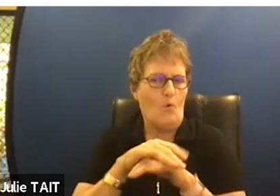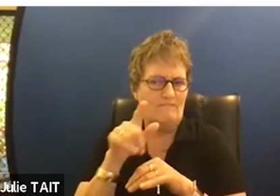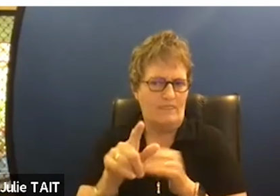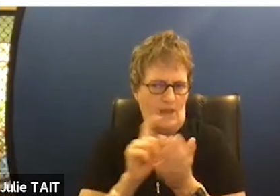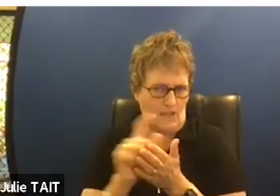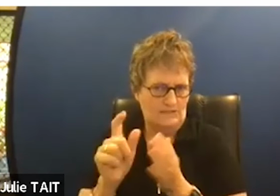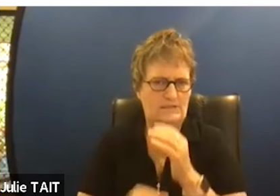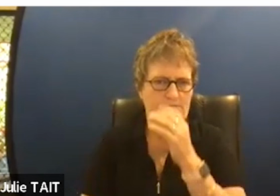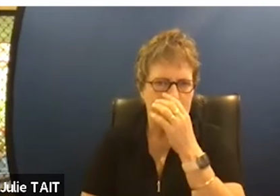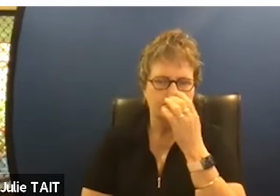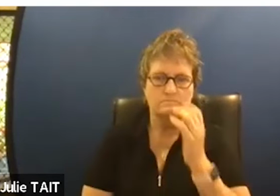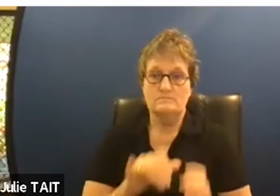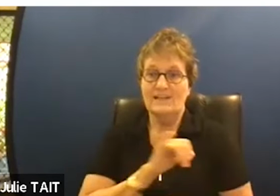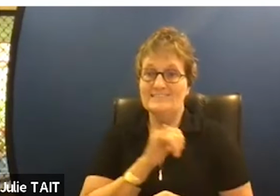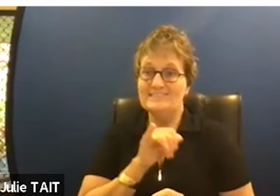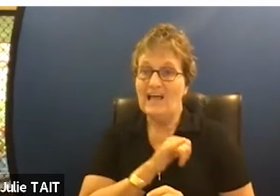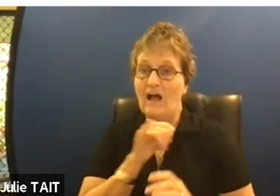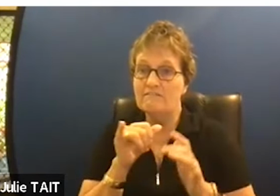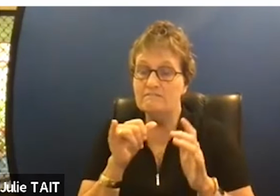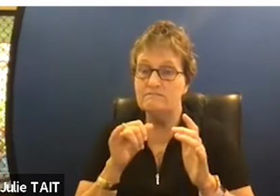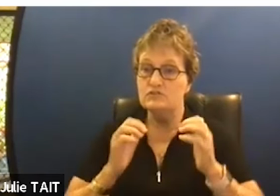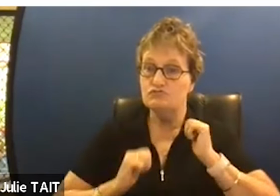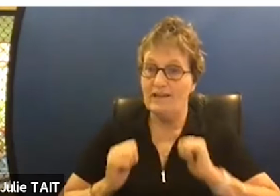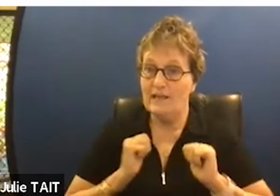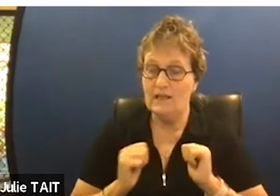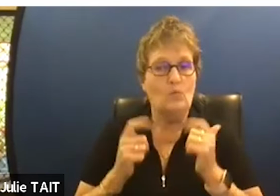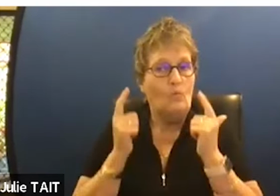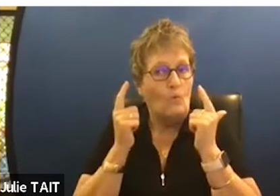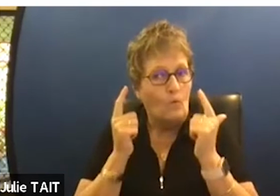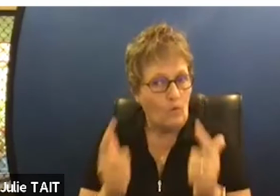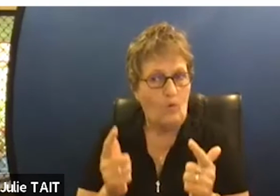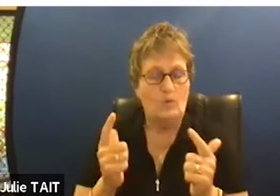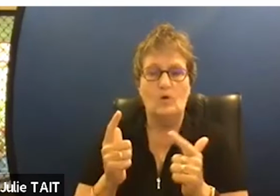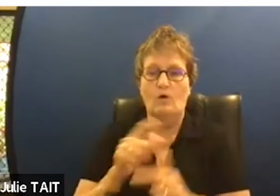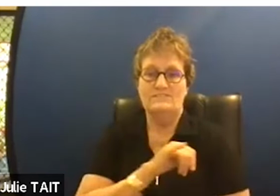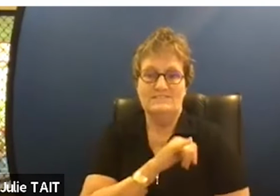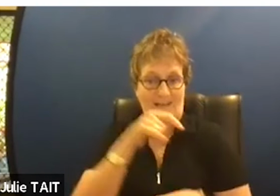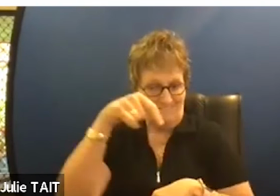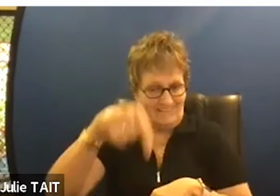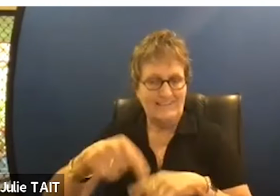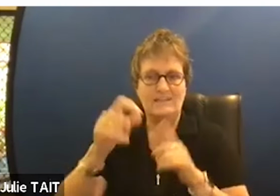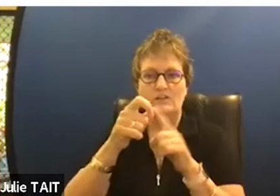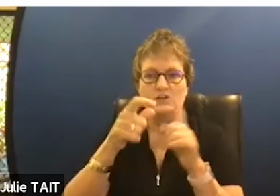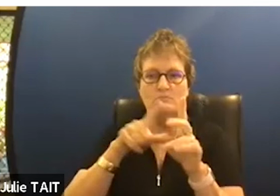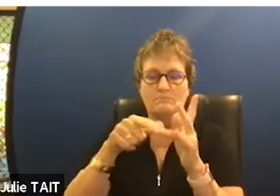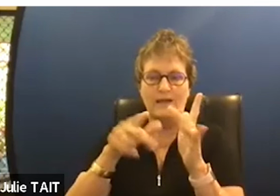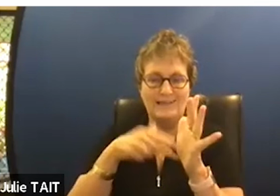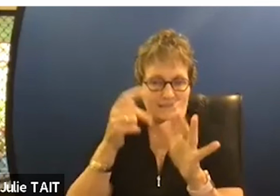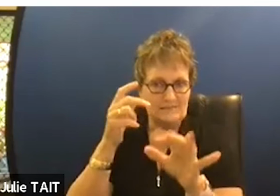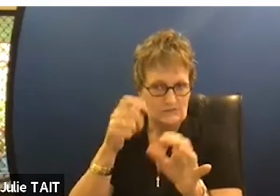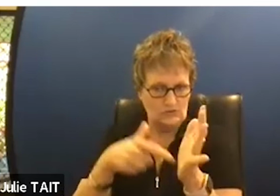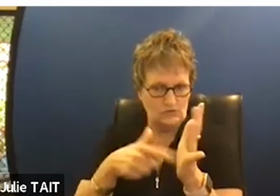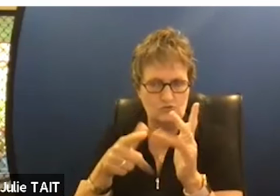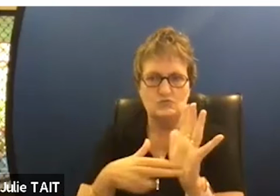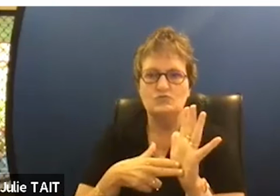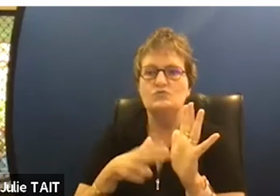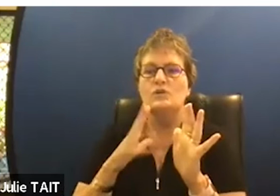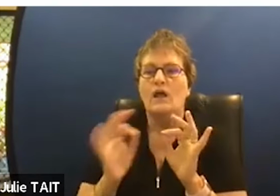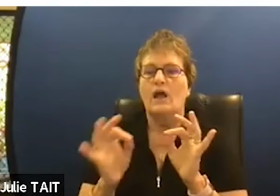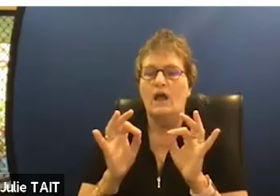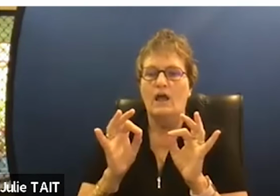Our staff training. We have a lot of staff here at Paddington who have taken up the mental health first aid and ally training,